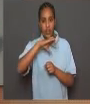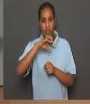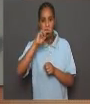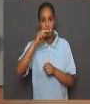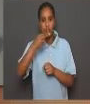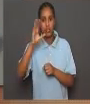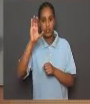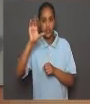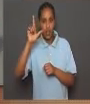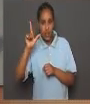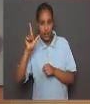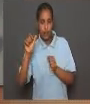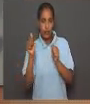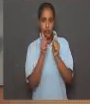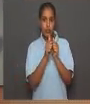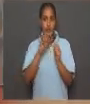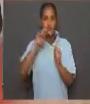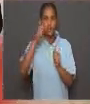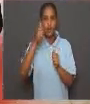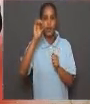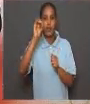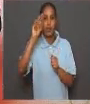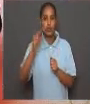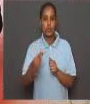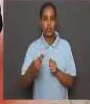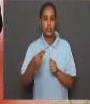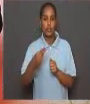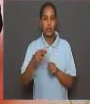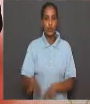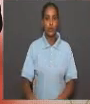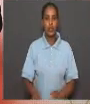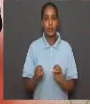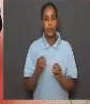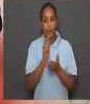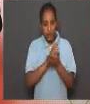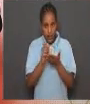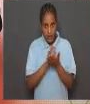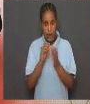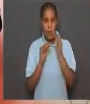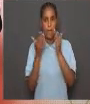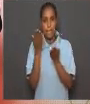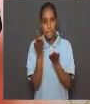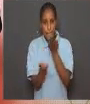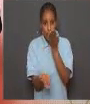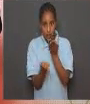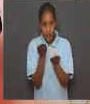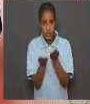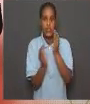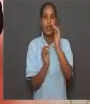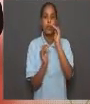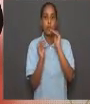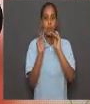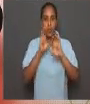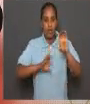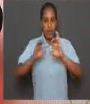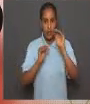chloride with sodium hydroxide. Students, write a balanced chemical equation